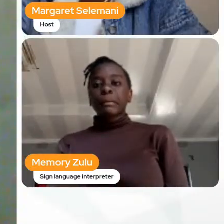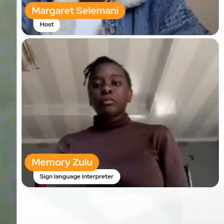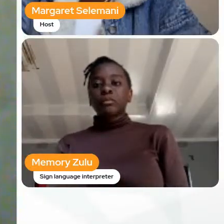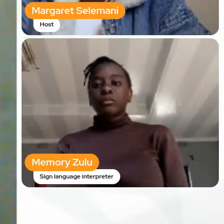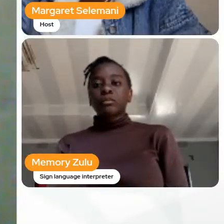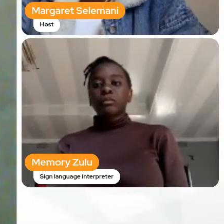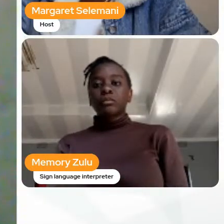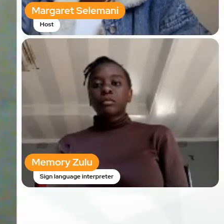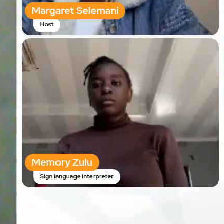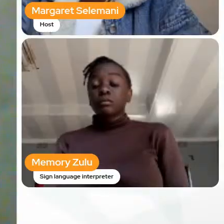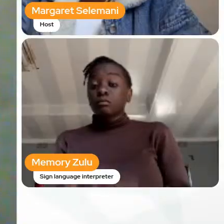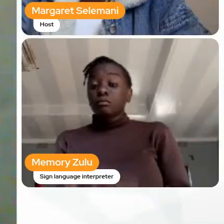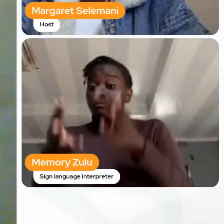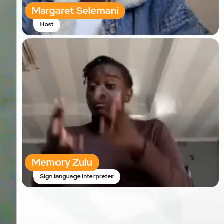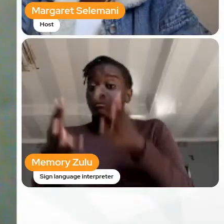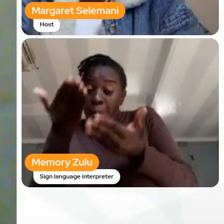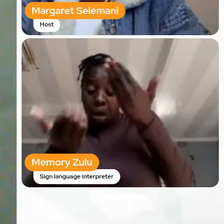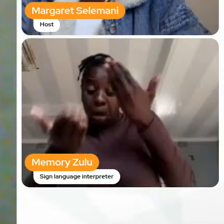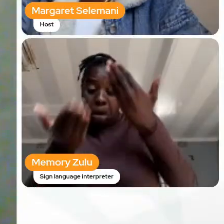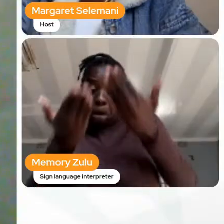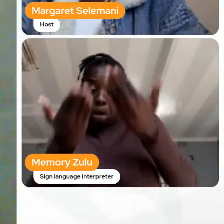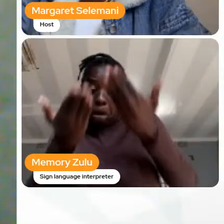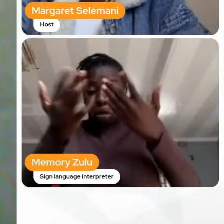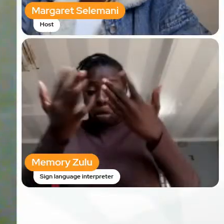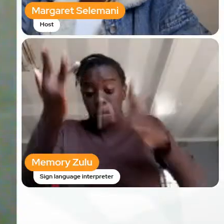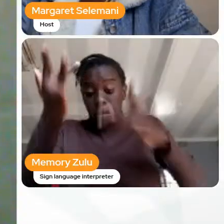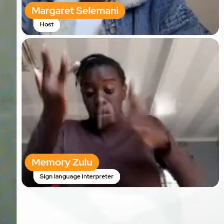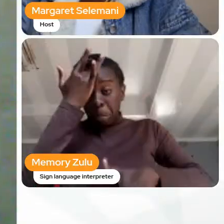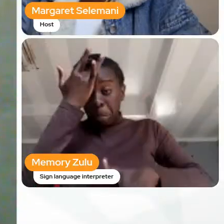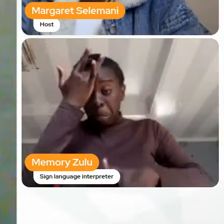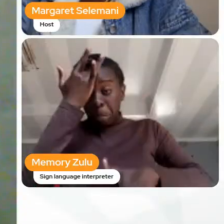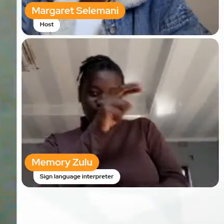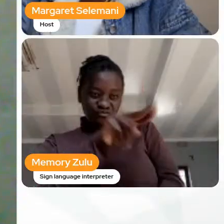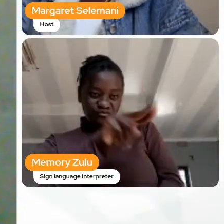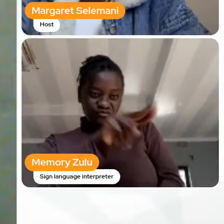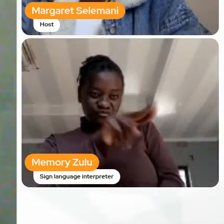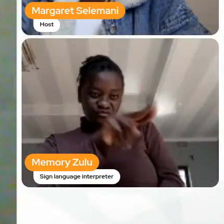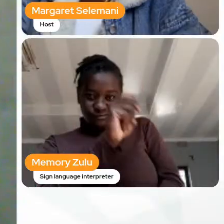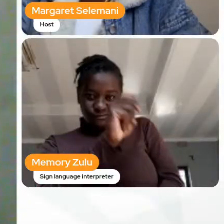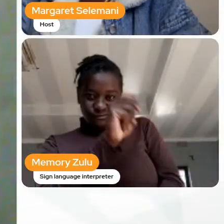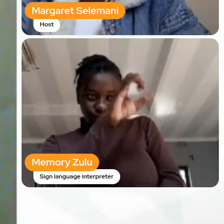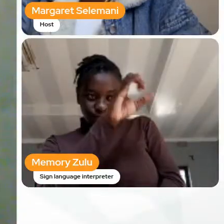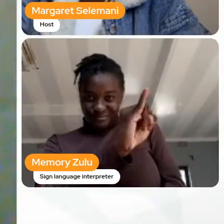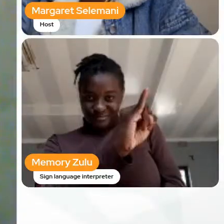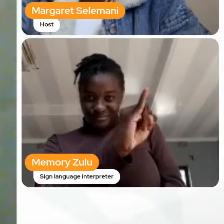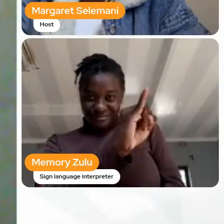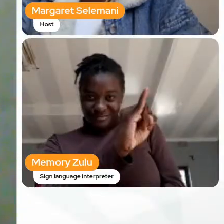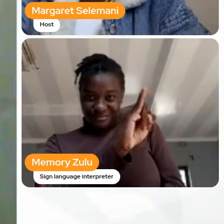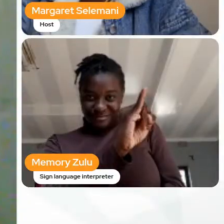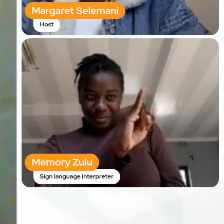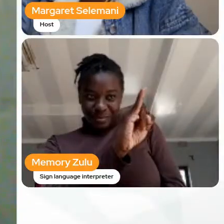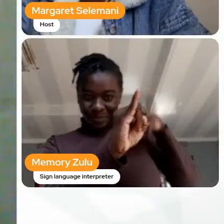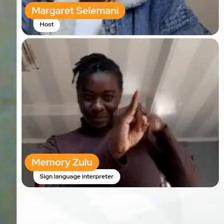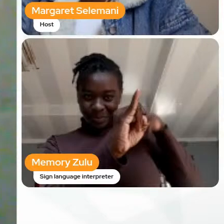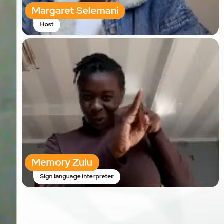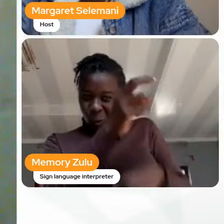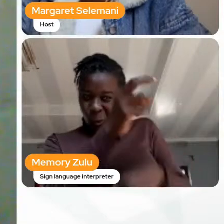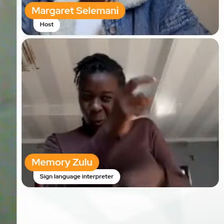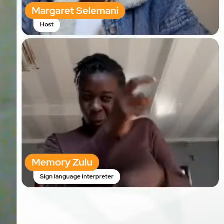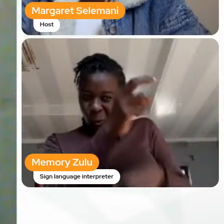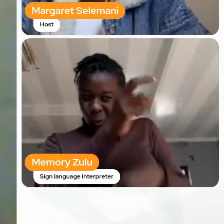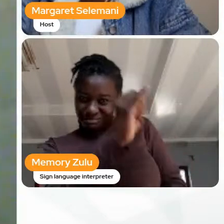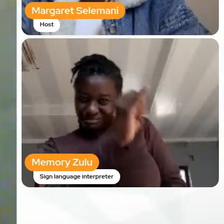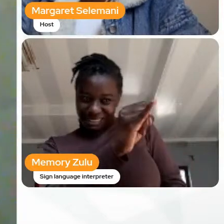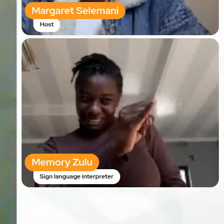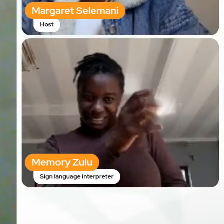the presentation might be somehow similar to that of a sexually transmitted disease. So